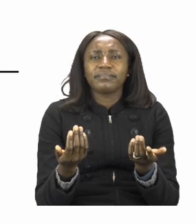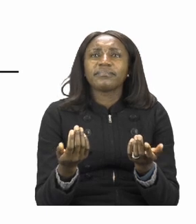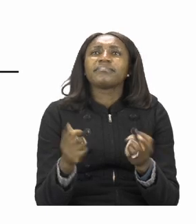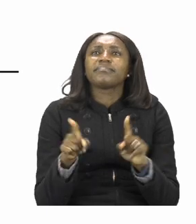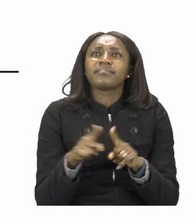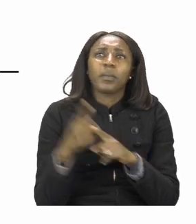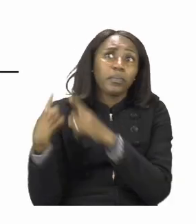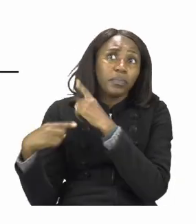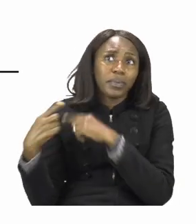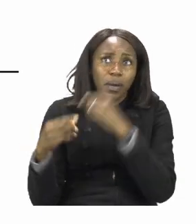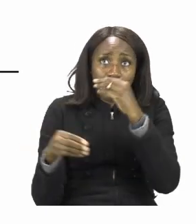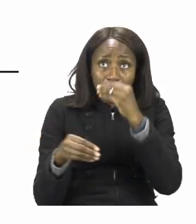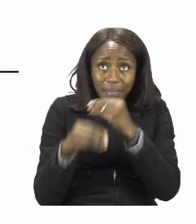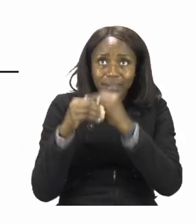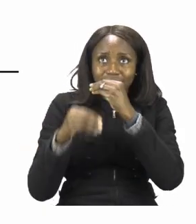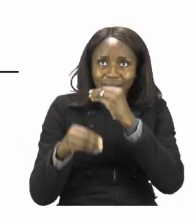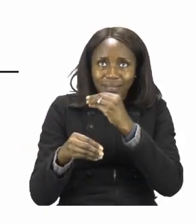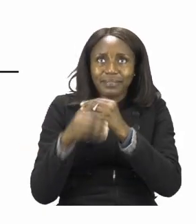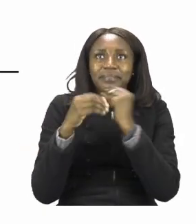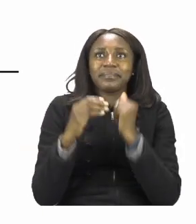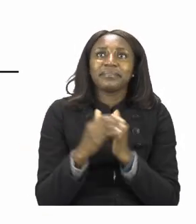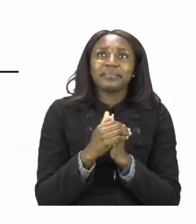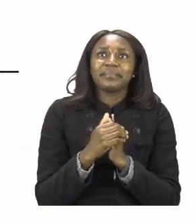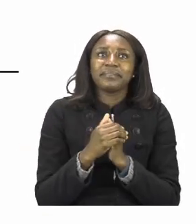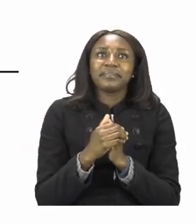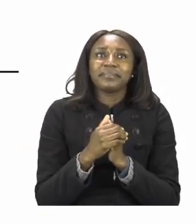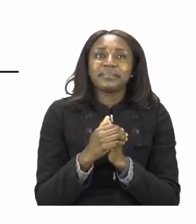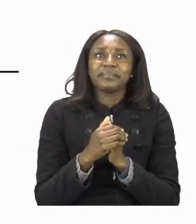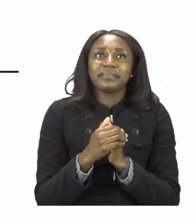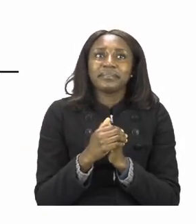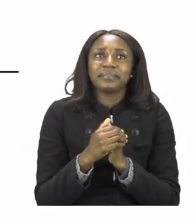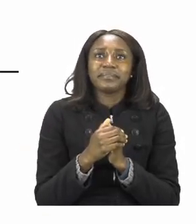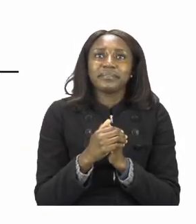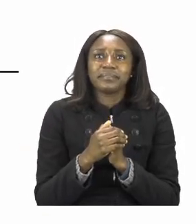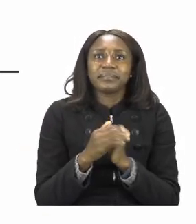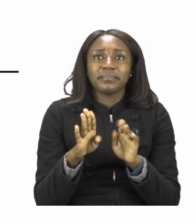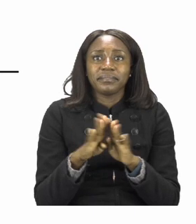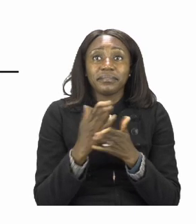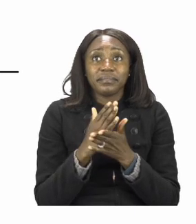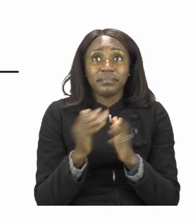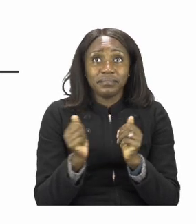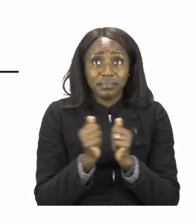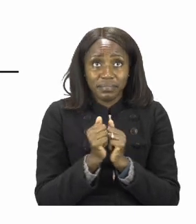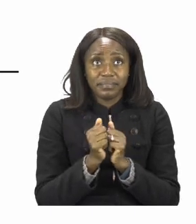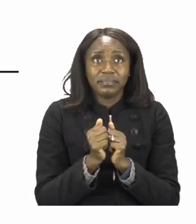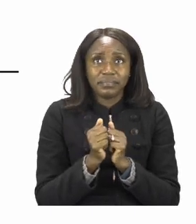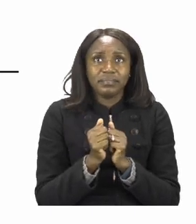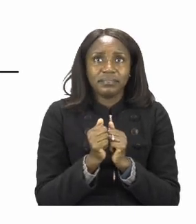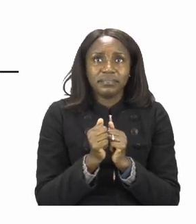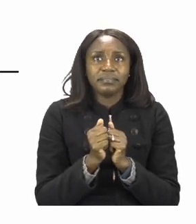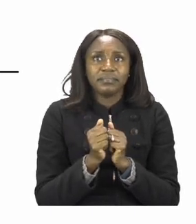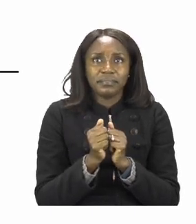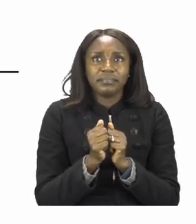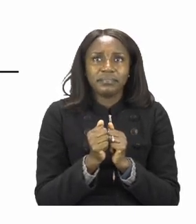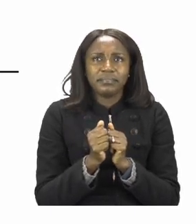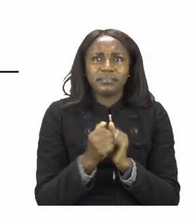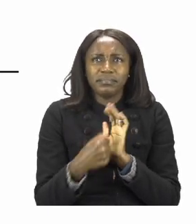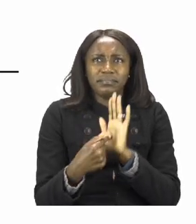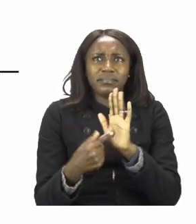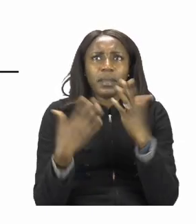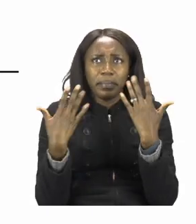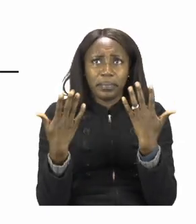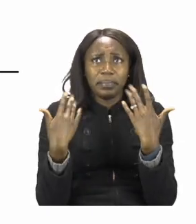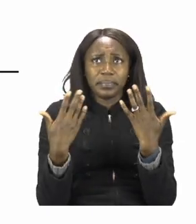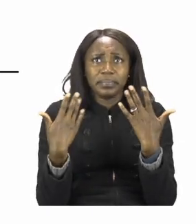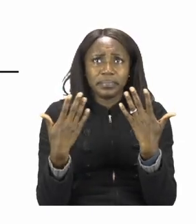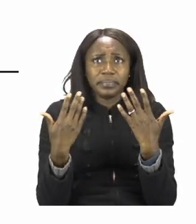repeated addition. We're going to do the first four together. Now, even though they've given you the hands to work with,